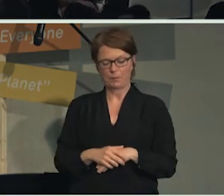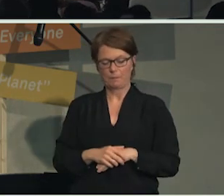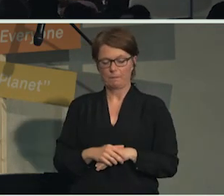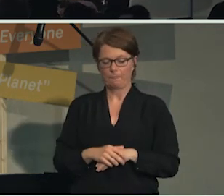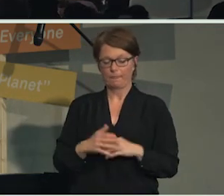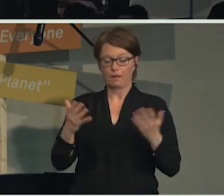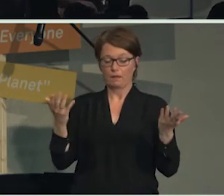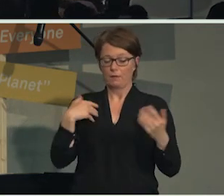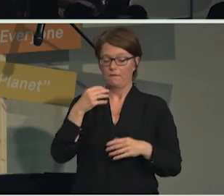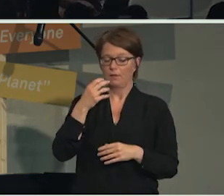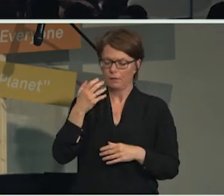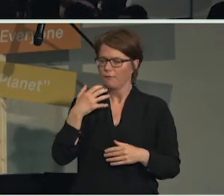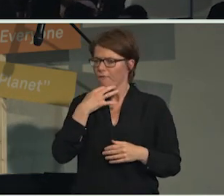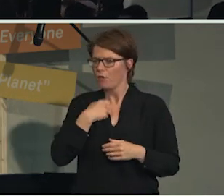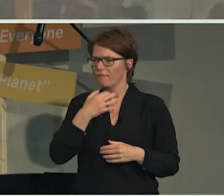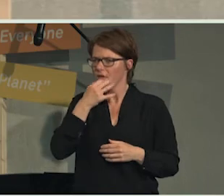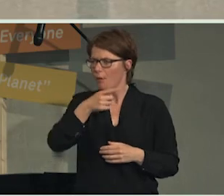Great. So, good evening.